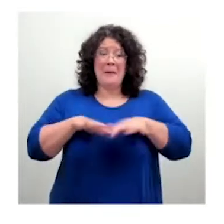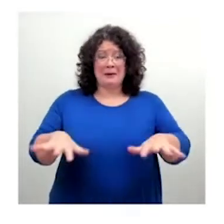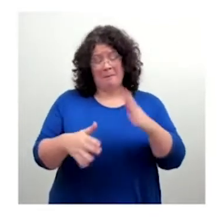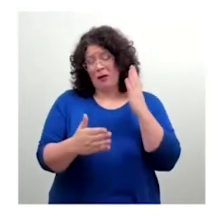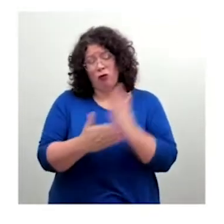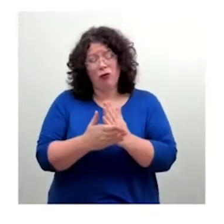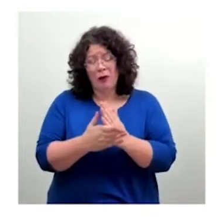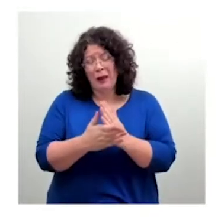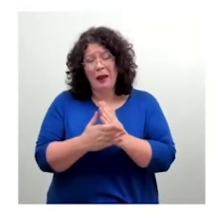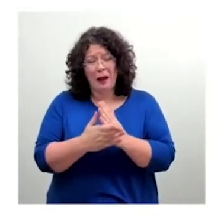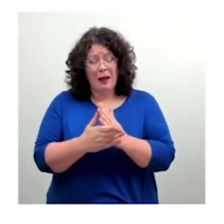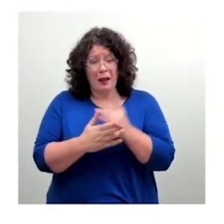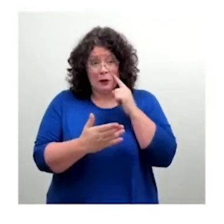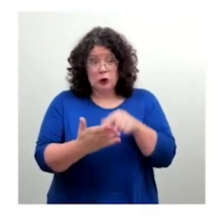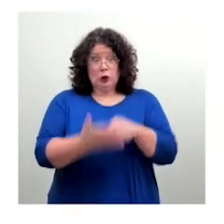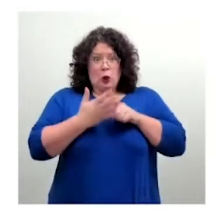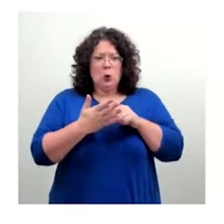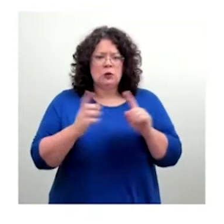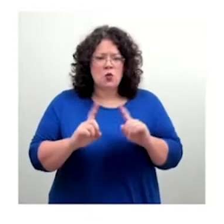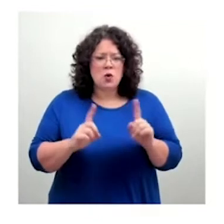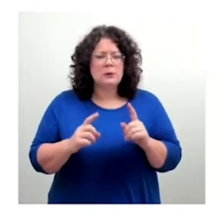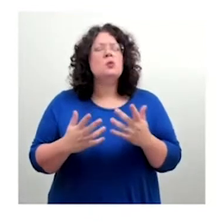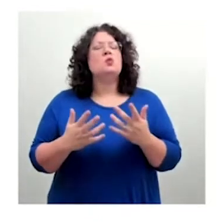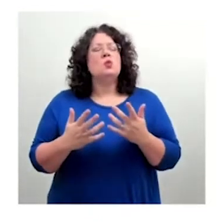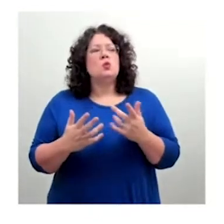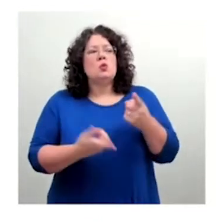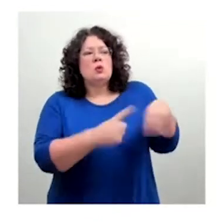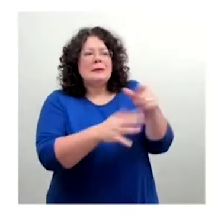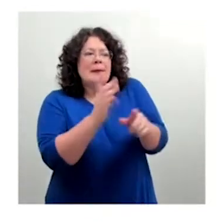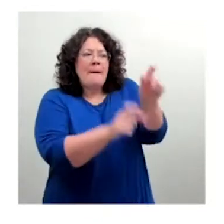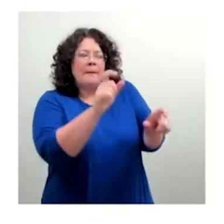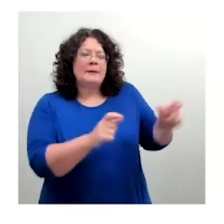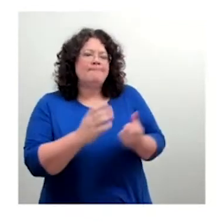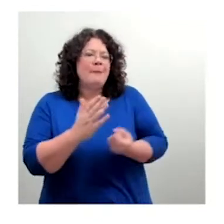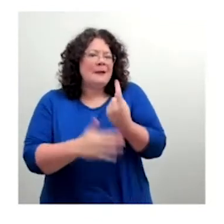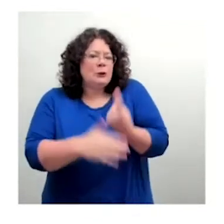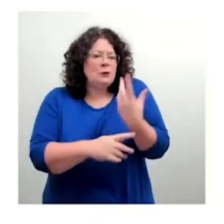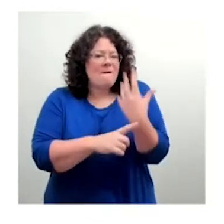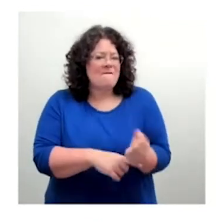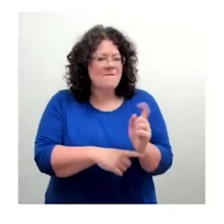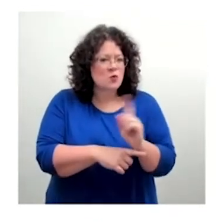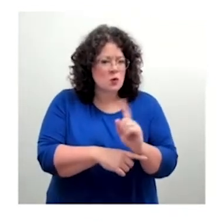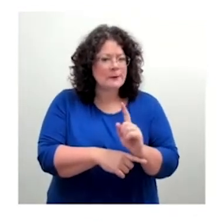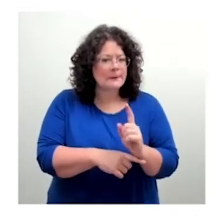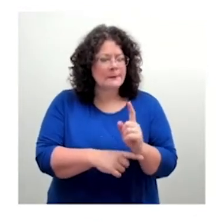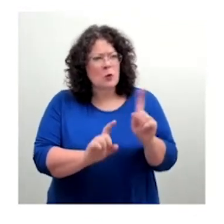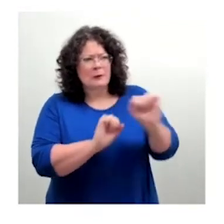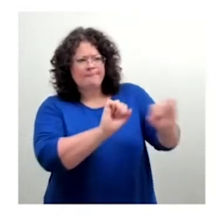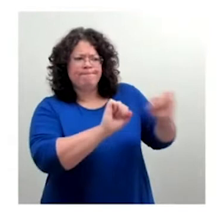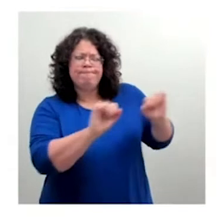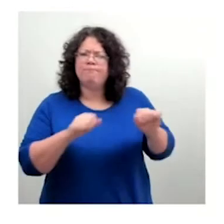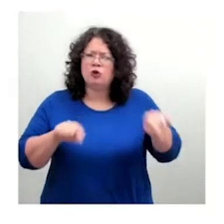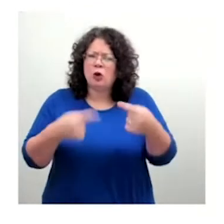PM has been really clear to us that the strategy is to be a key part of the UK's renewal from the pandemic.